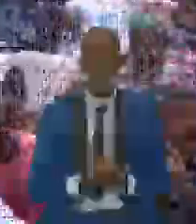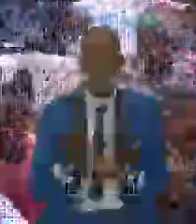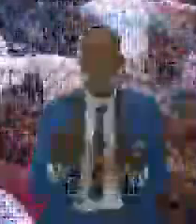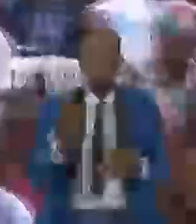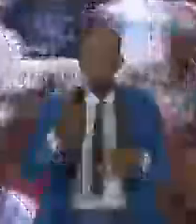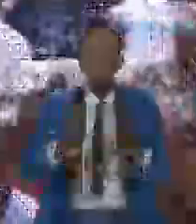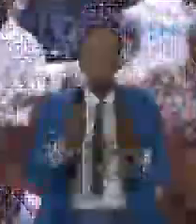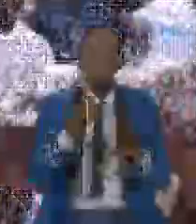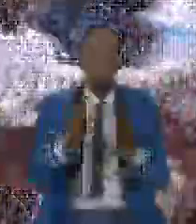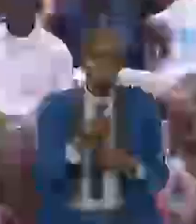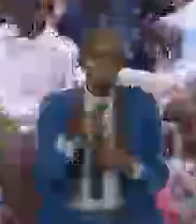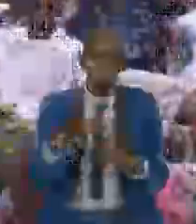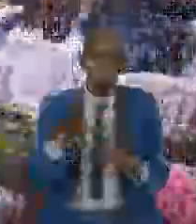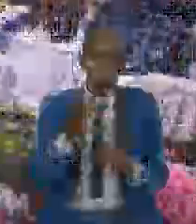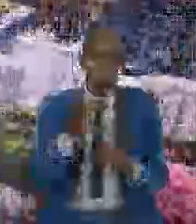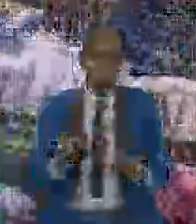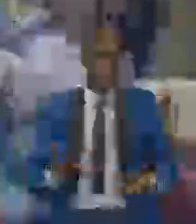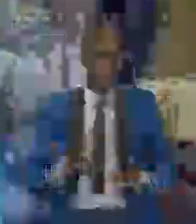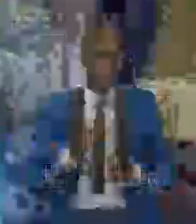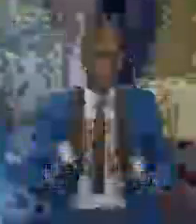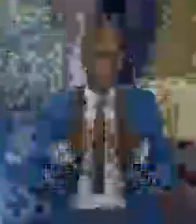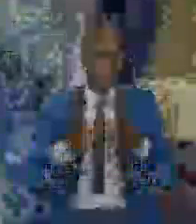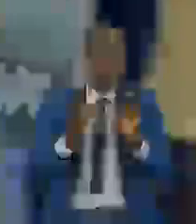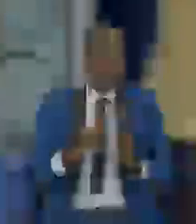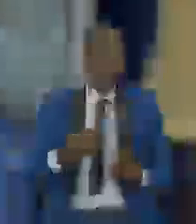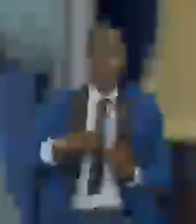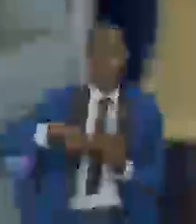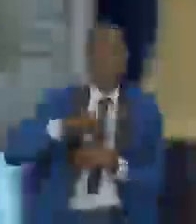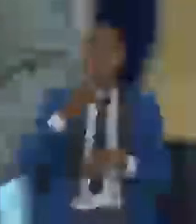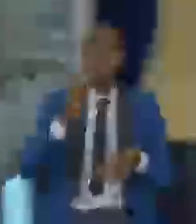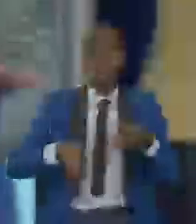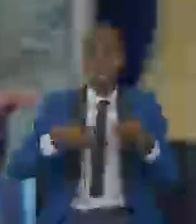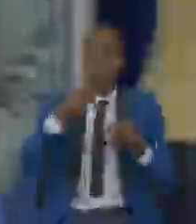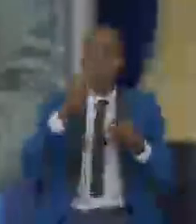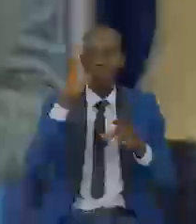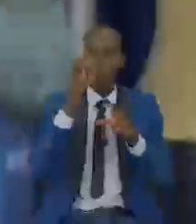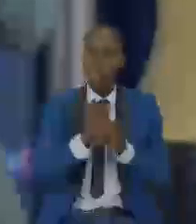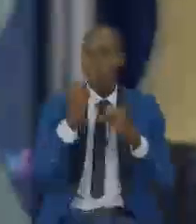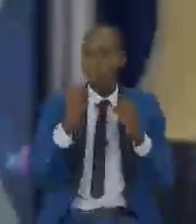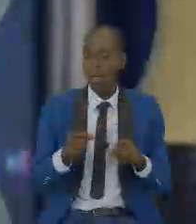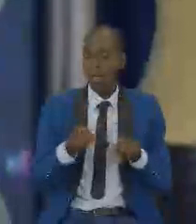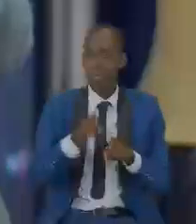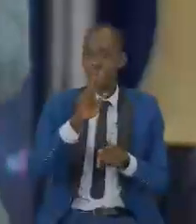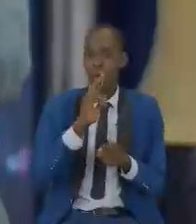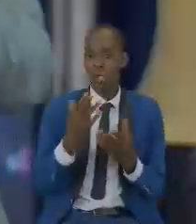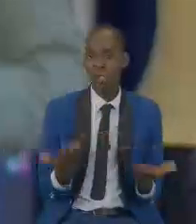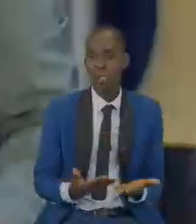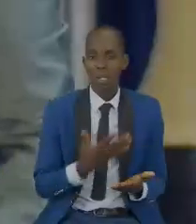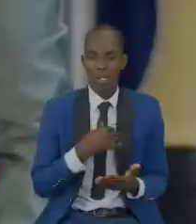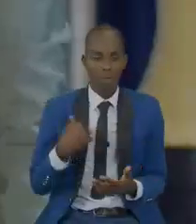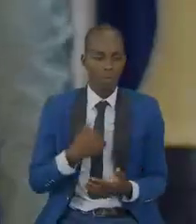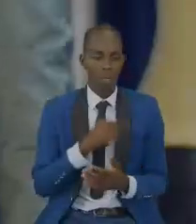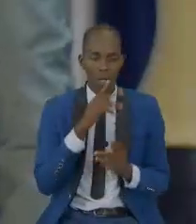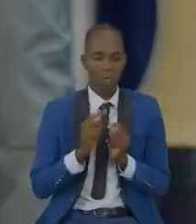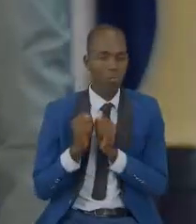When we're here, we're believers, no persecutor here. If you cannot say, you'll get power. While we're here and we're together in the